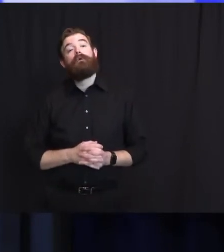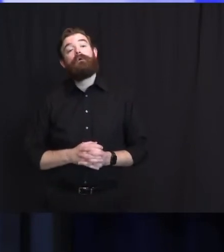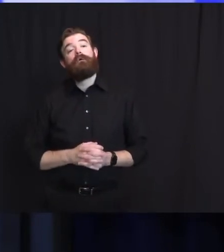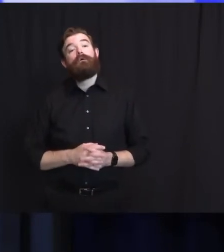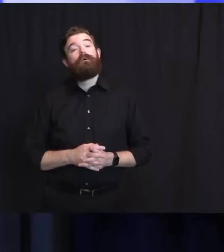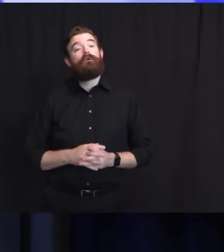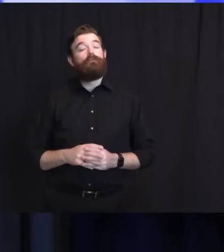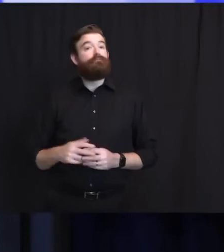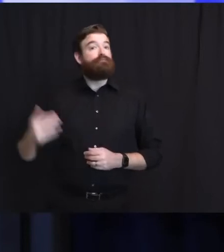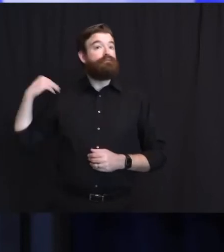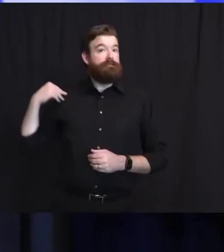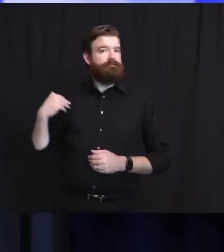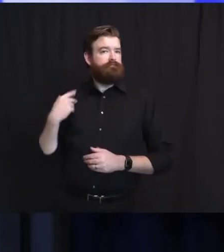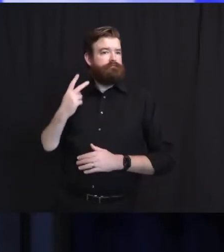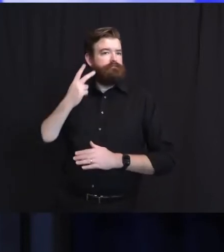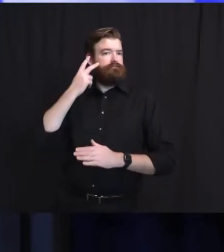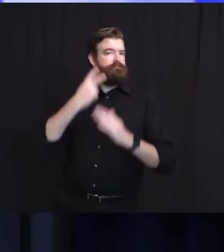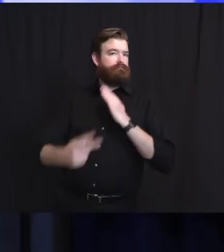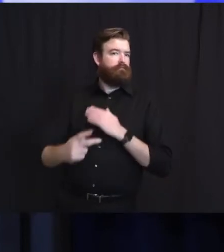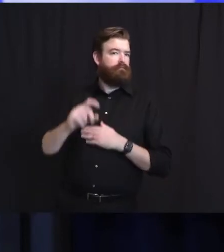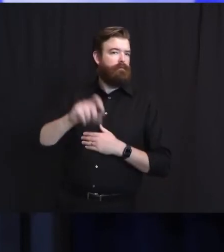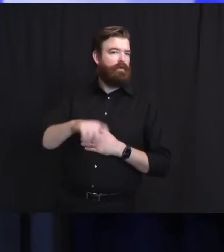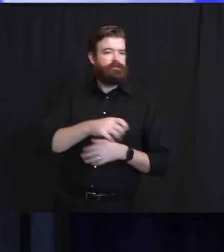for December was